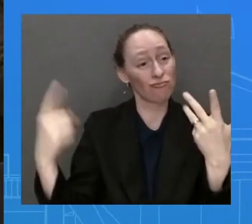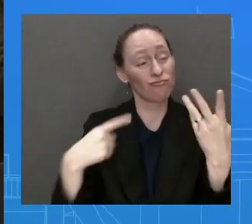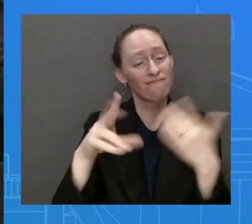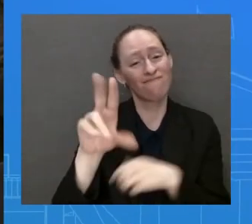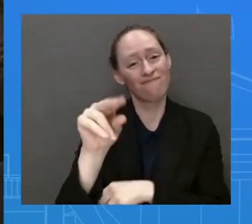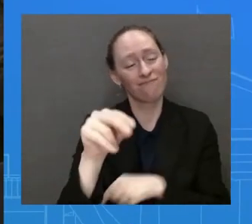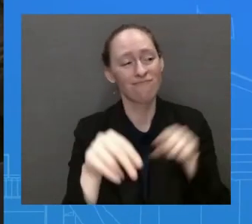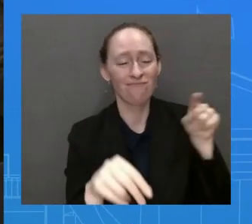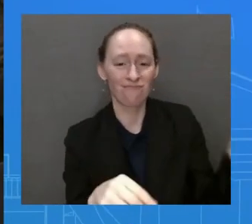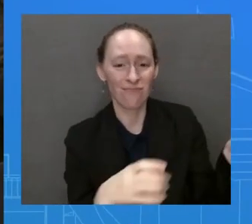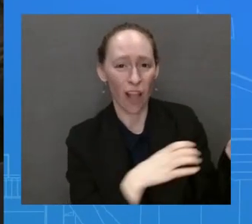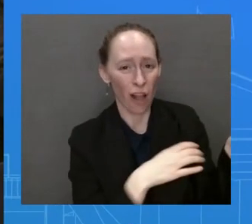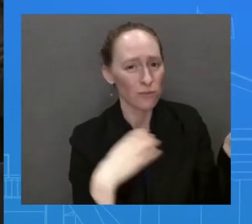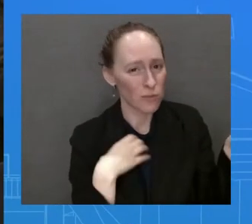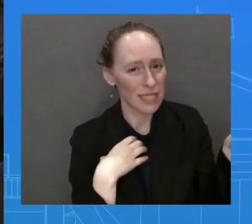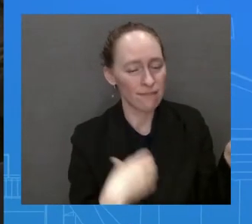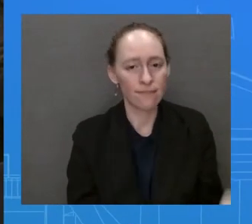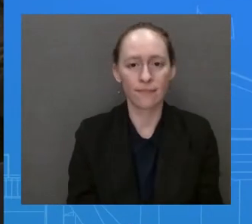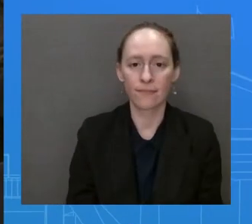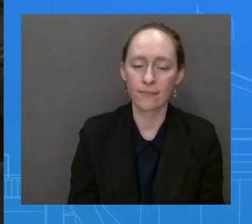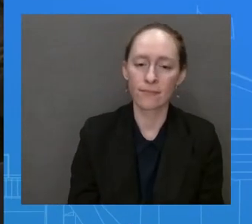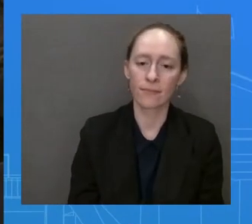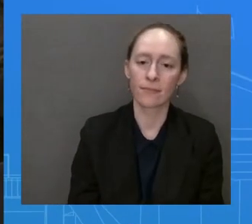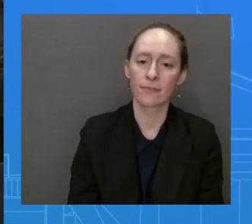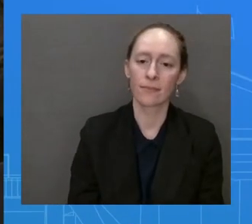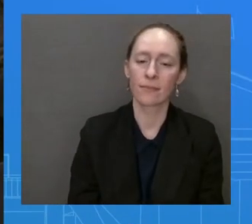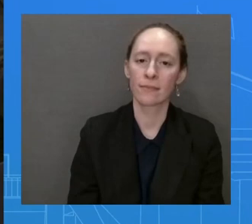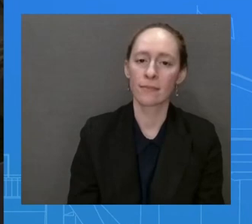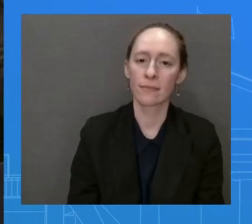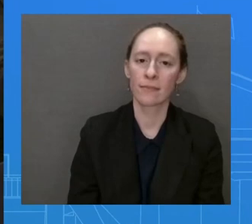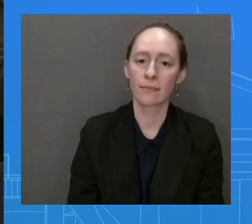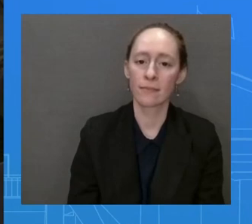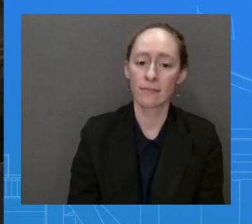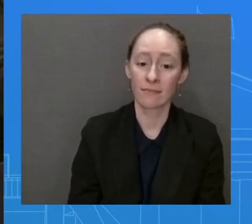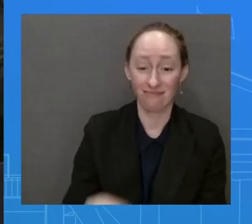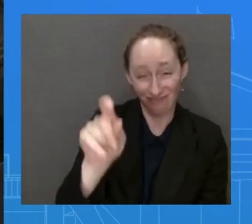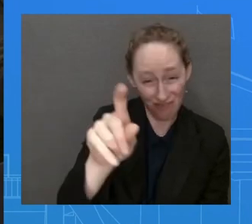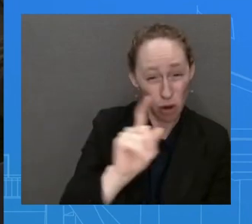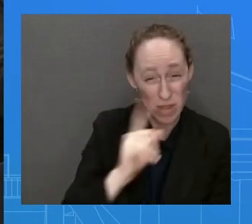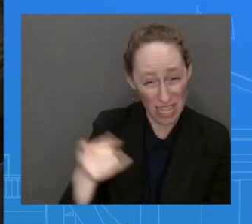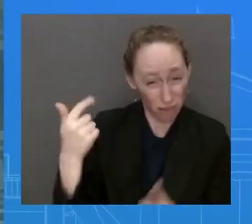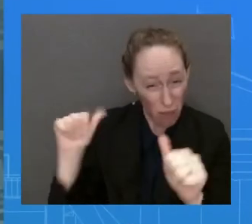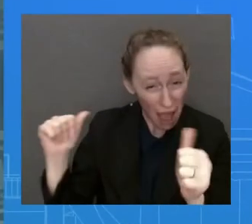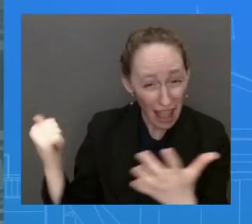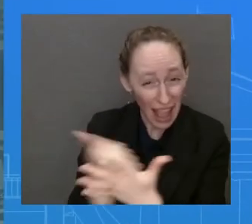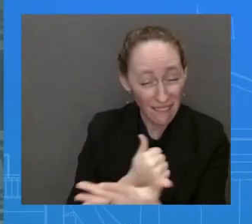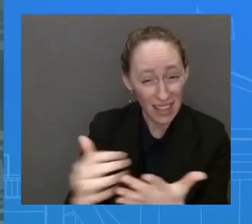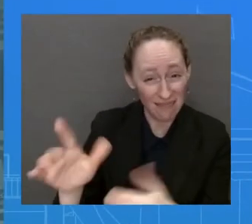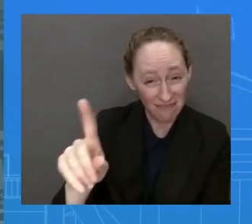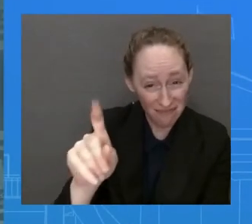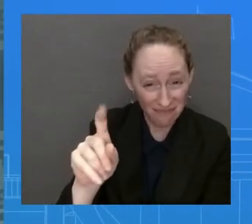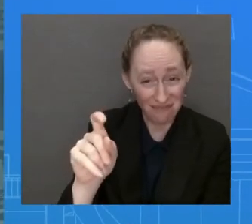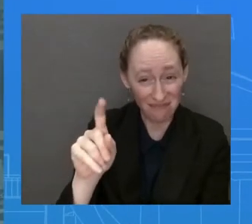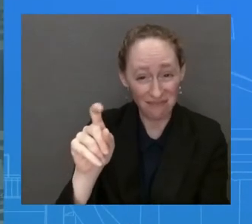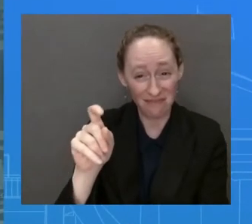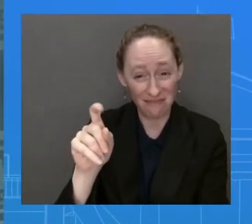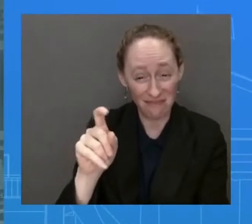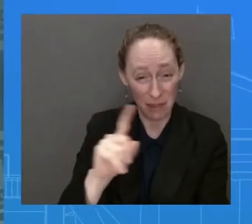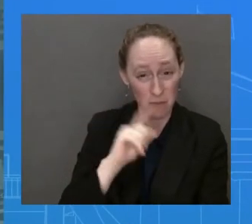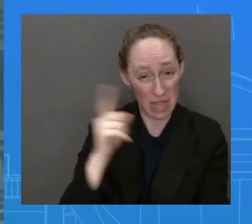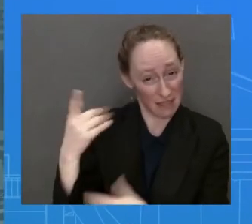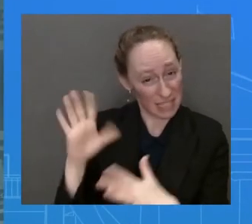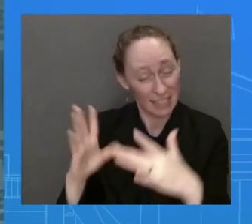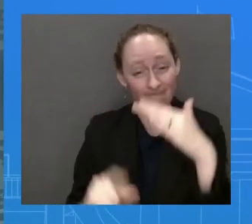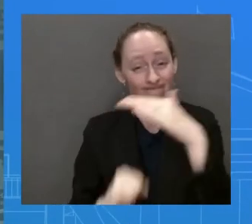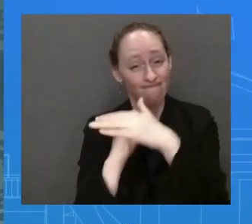that he has exhausted what he can do, his powers from the White House, his executive powers? Well, if there is more that he can do,